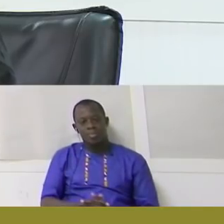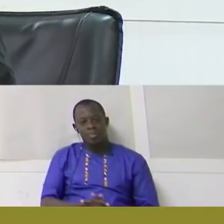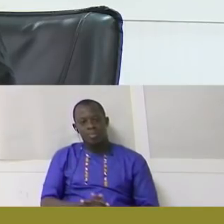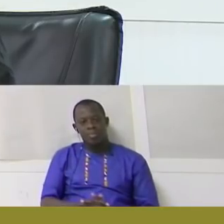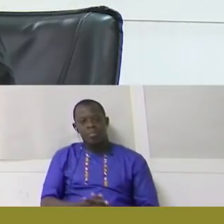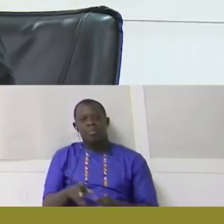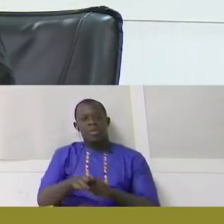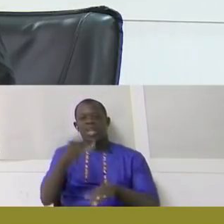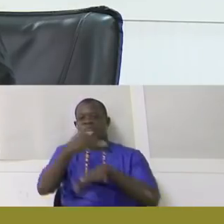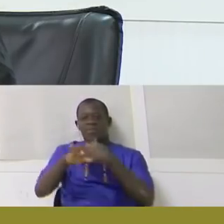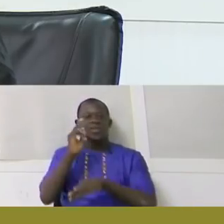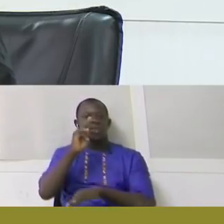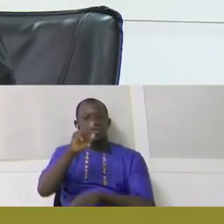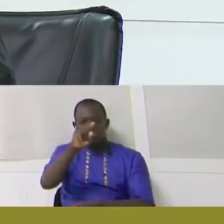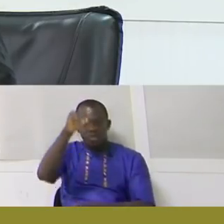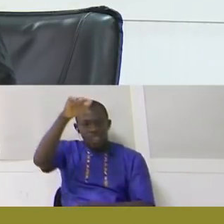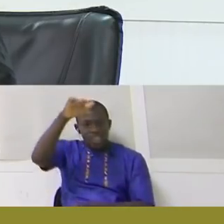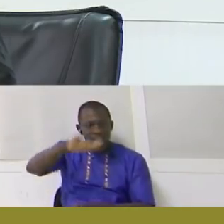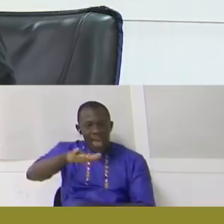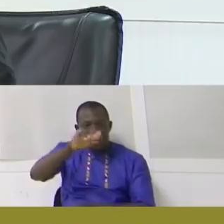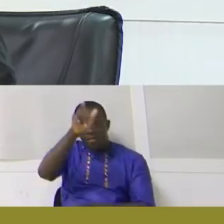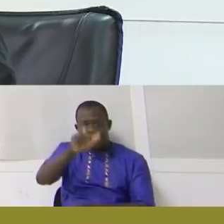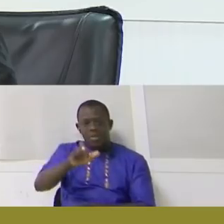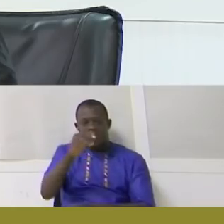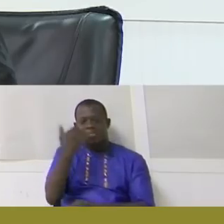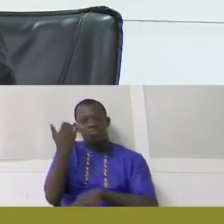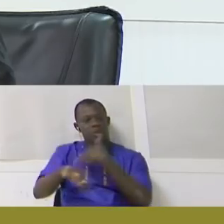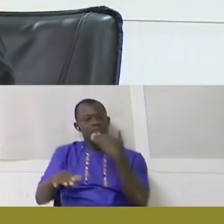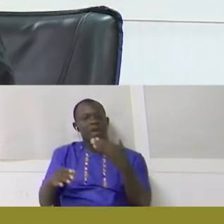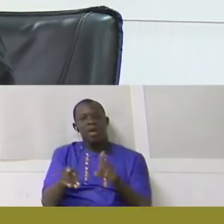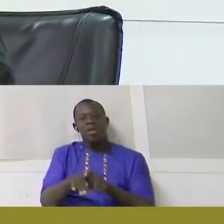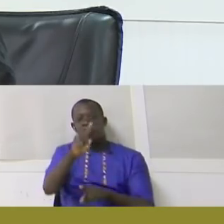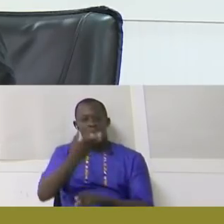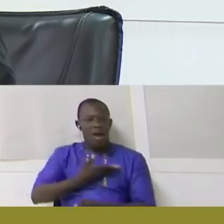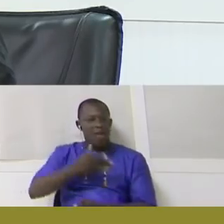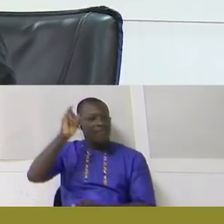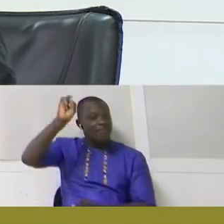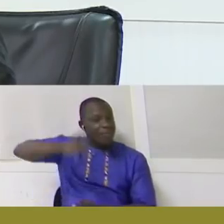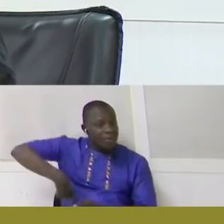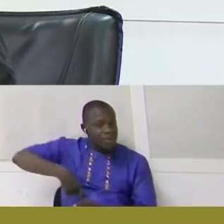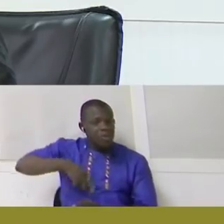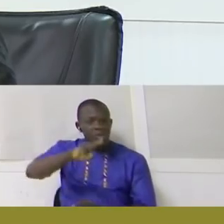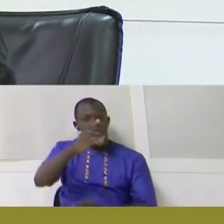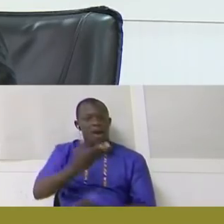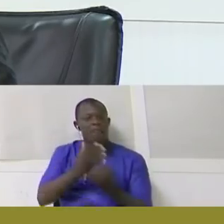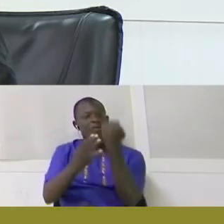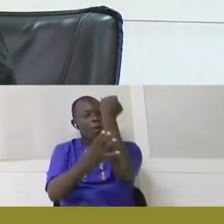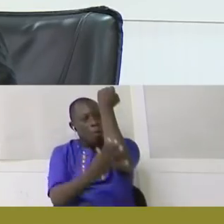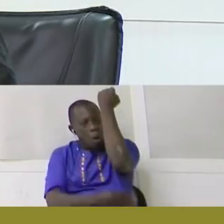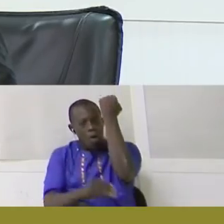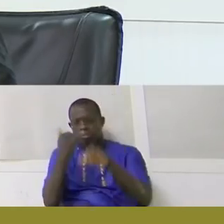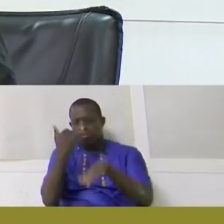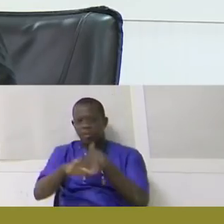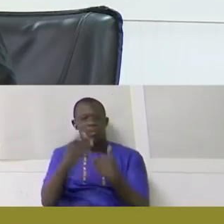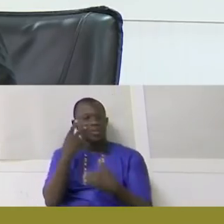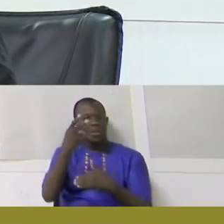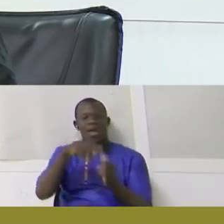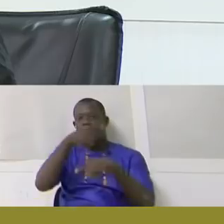person setut ne xale nga or whether you are a young person da nga am da nga ñaka setu ko whether you are rich or poor it